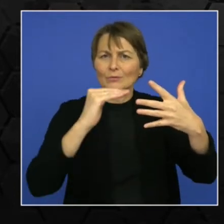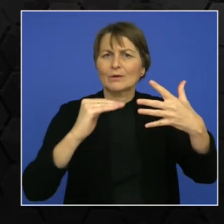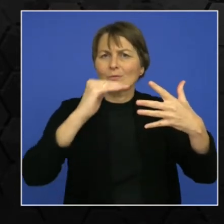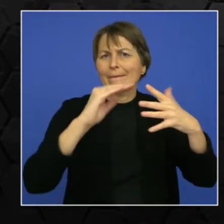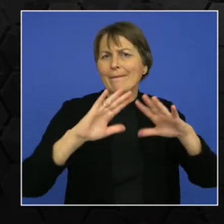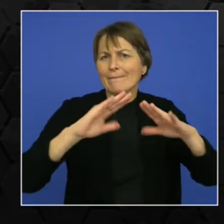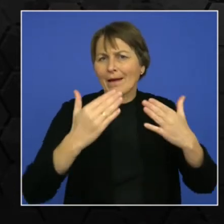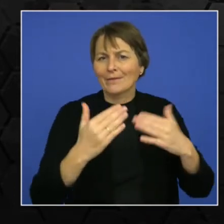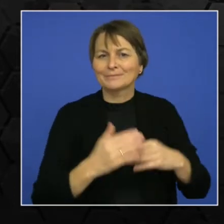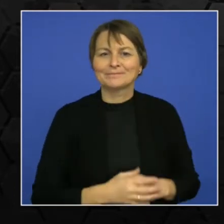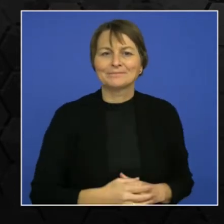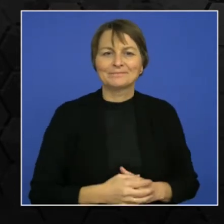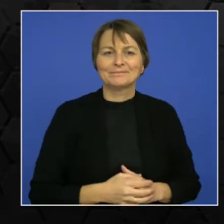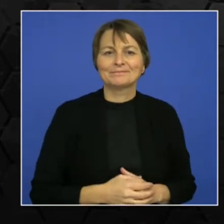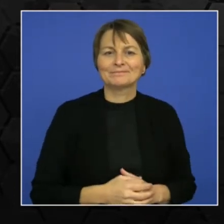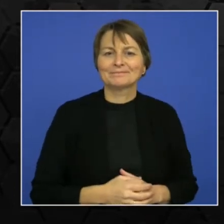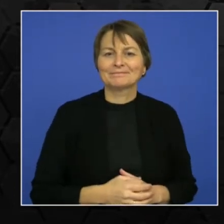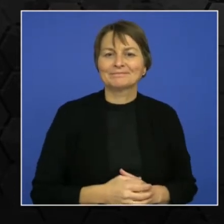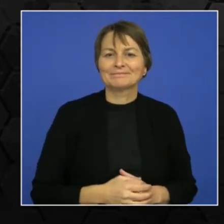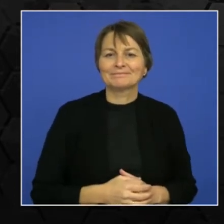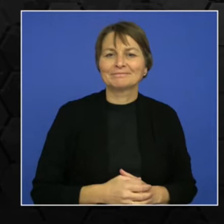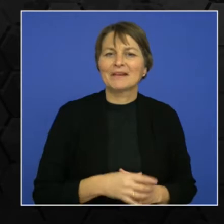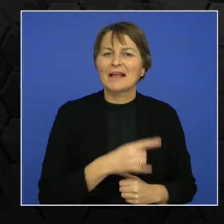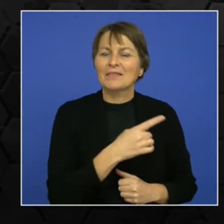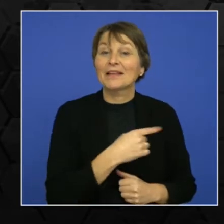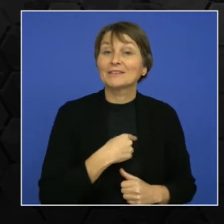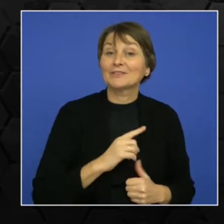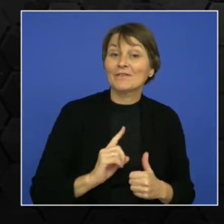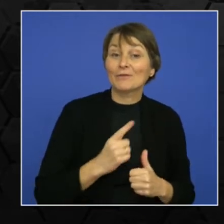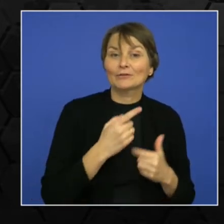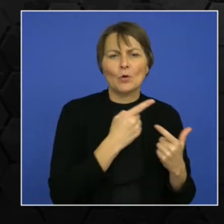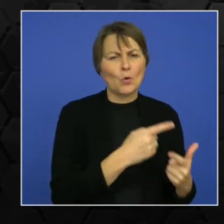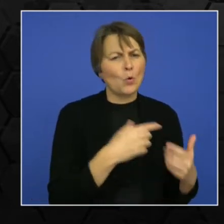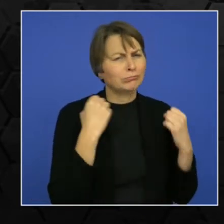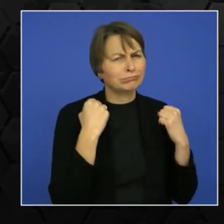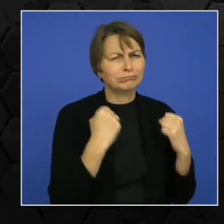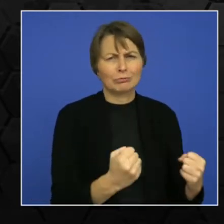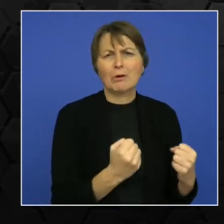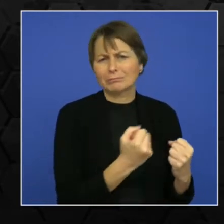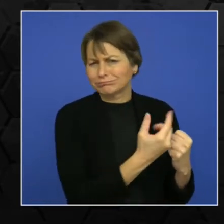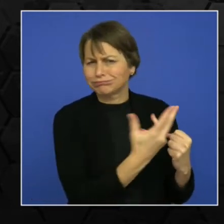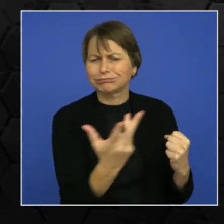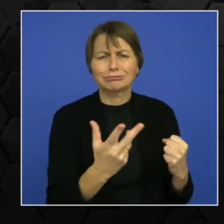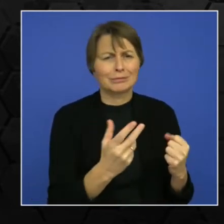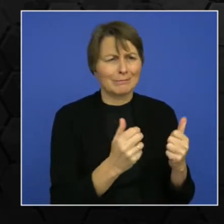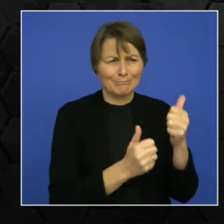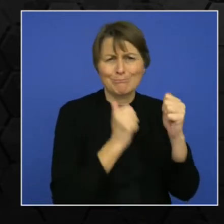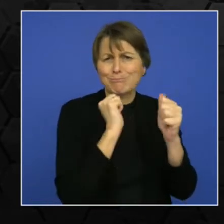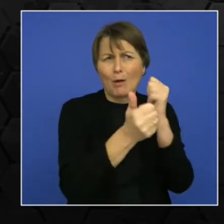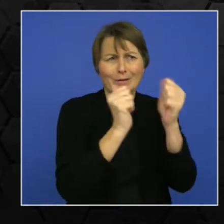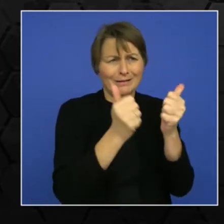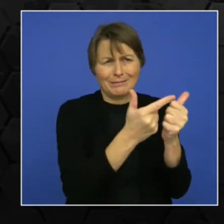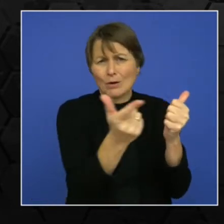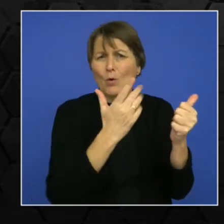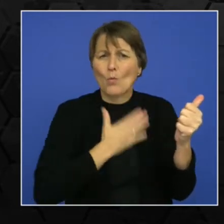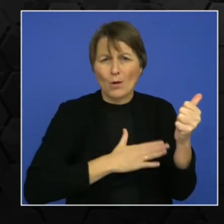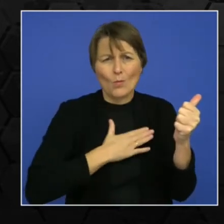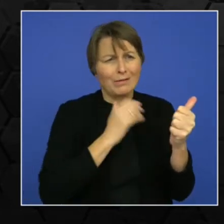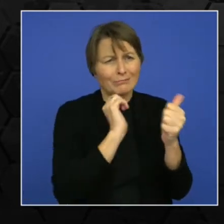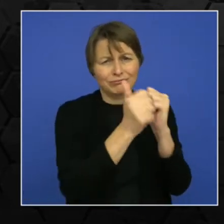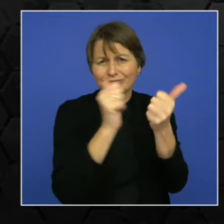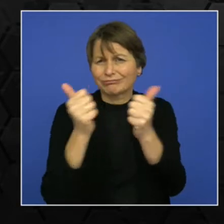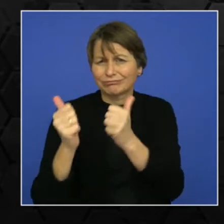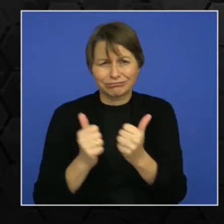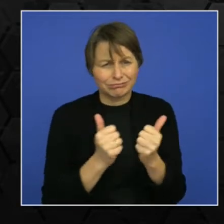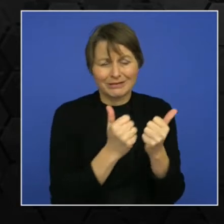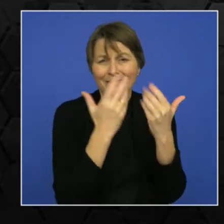is like generally the most used recommendation system that is like most popular in sites like Amazon or Netflix or like